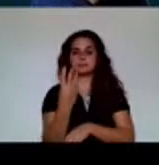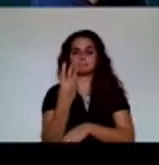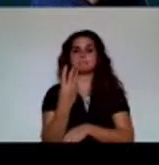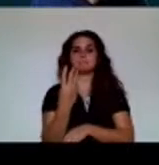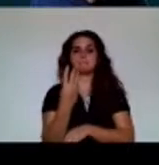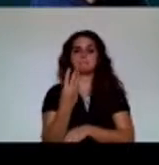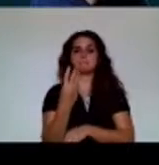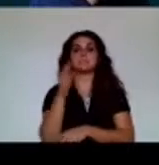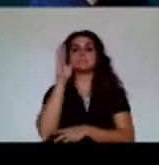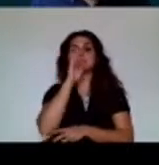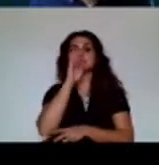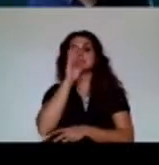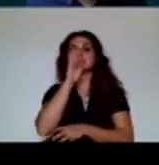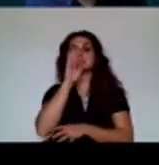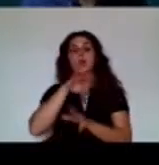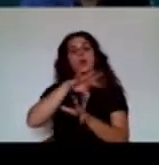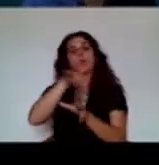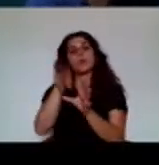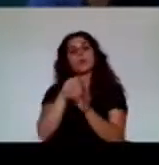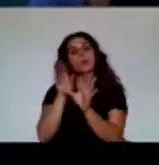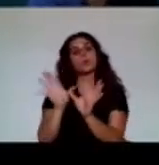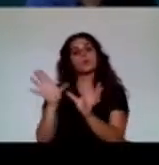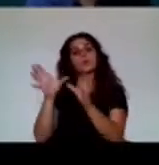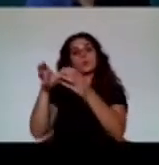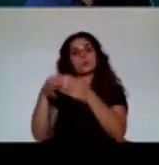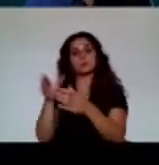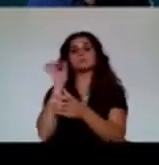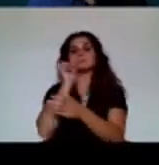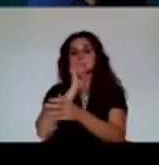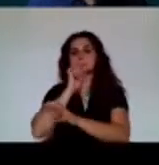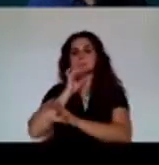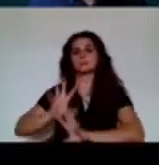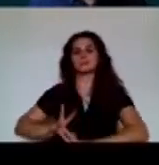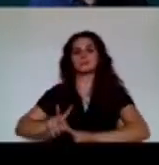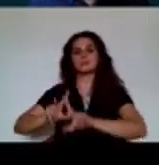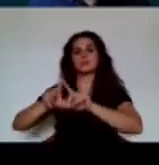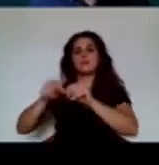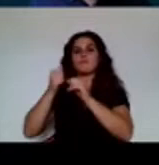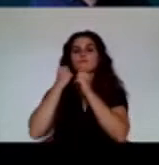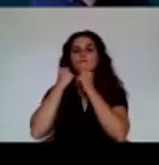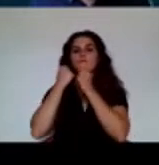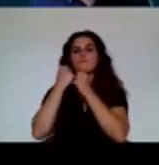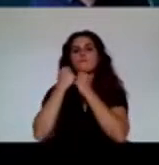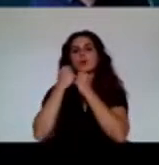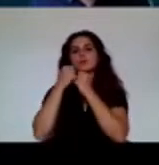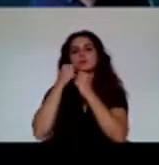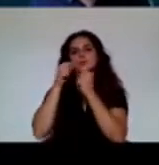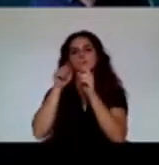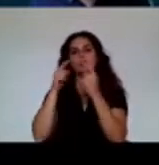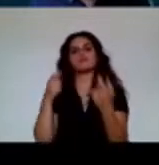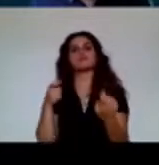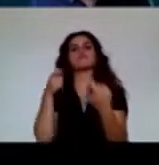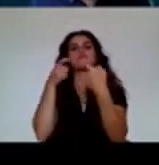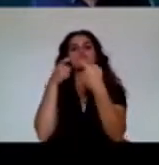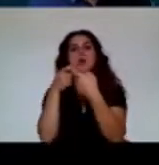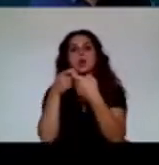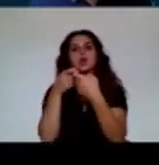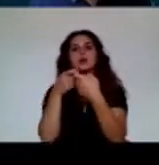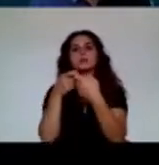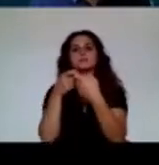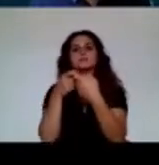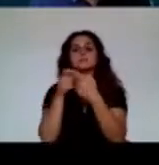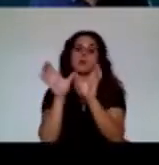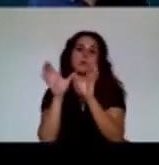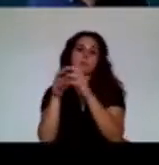they belong to a high status group, they might develop a strong identification for their